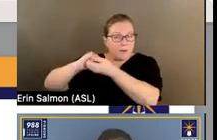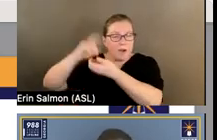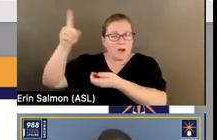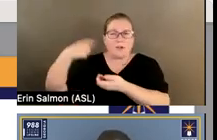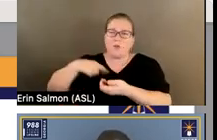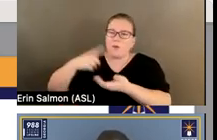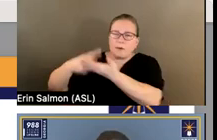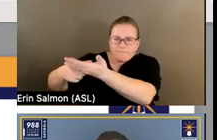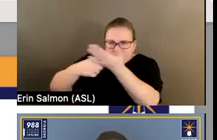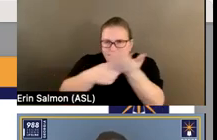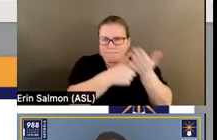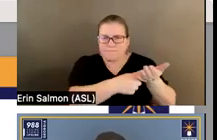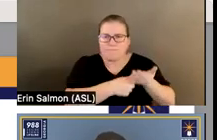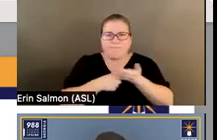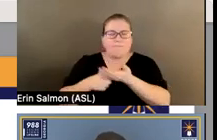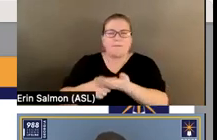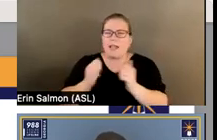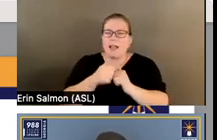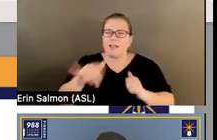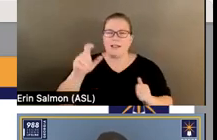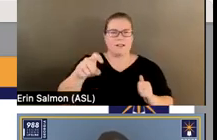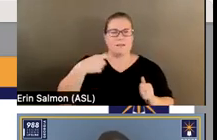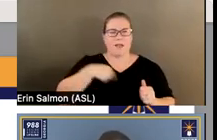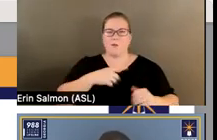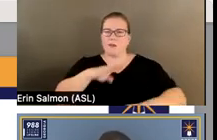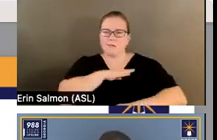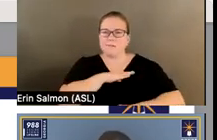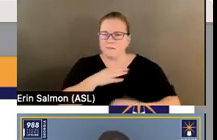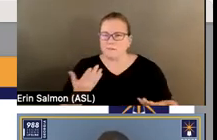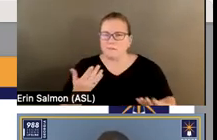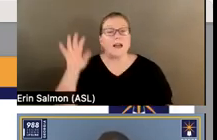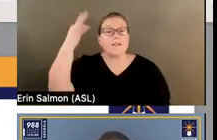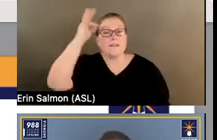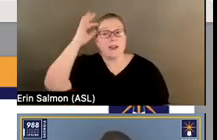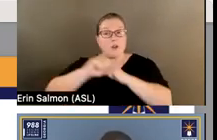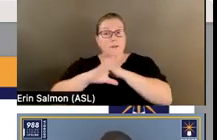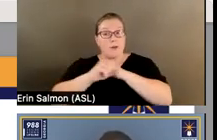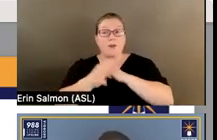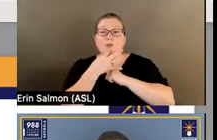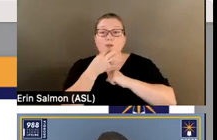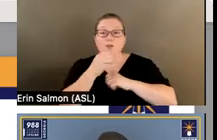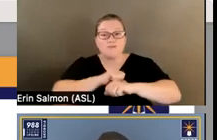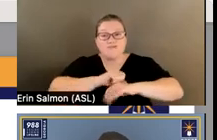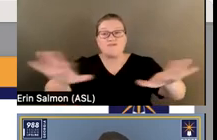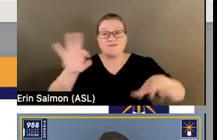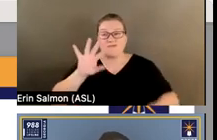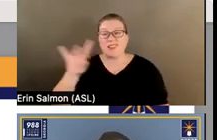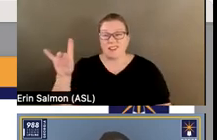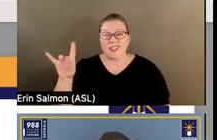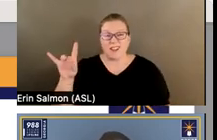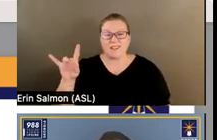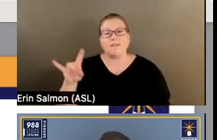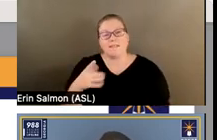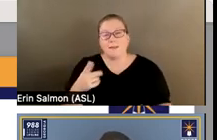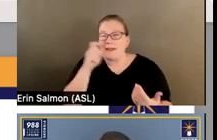to meet the demand as federal marketing begins, as you heard Dawn just reference, for the line and call volume increases as